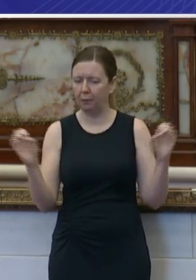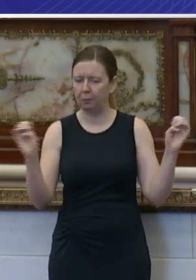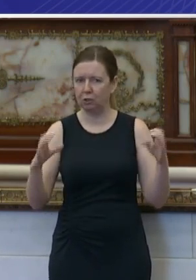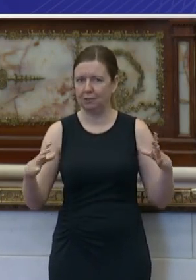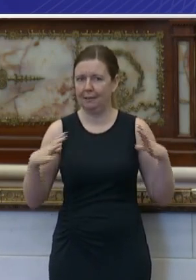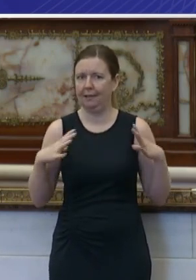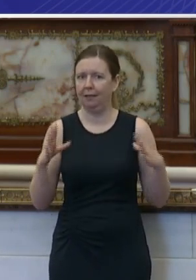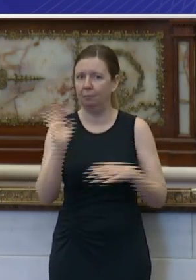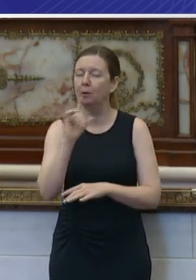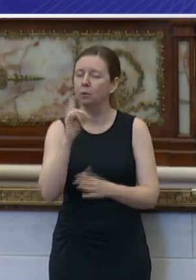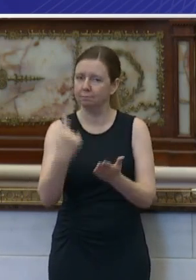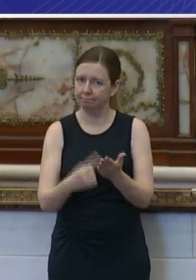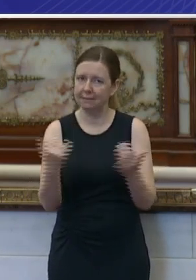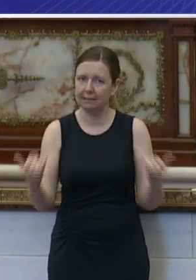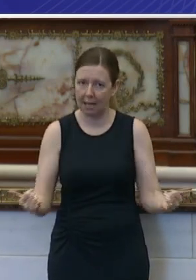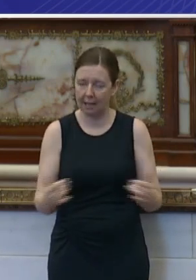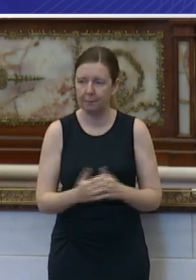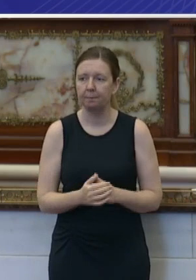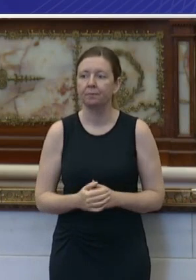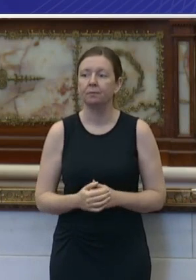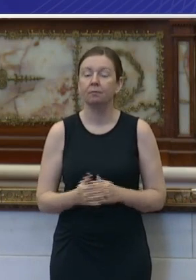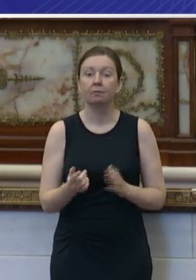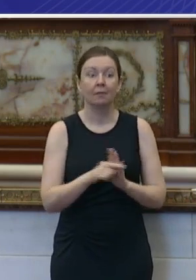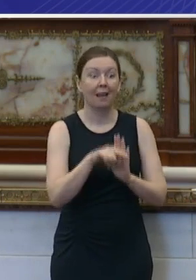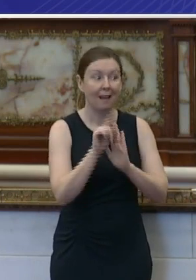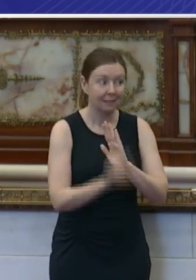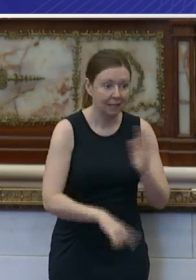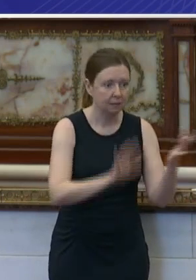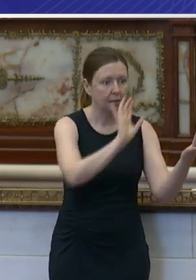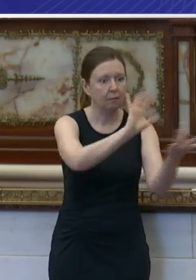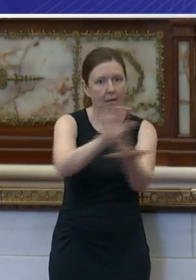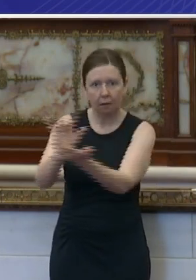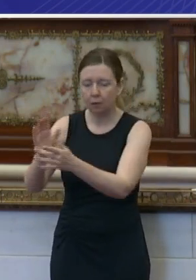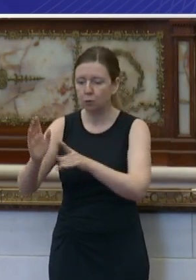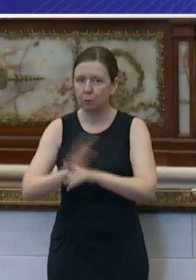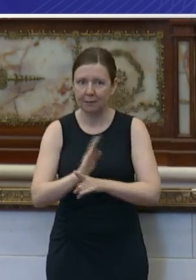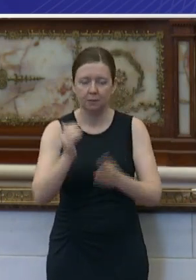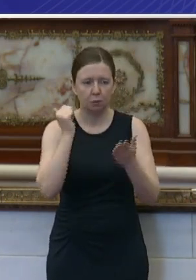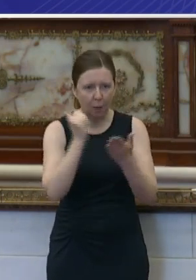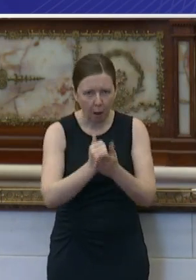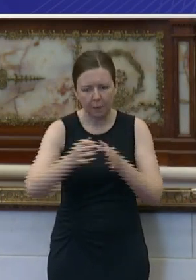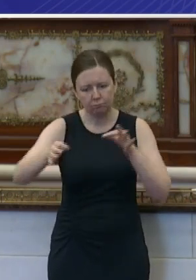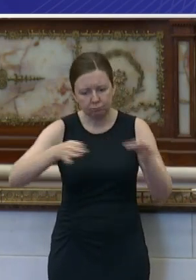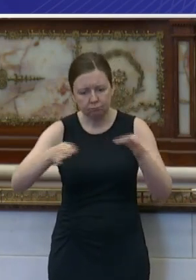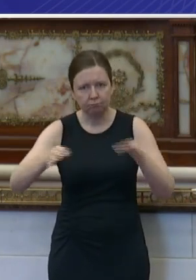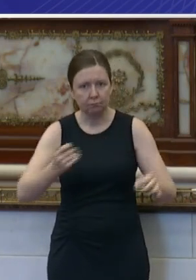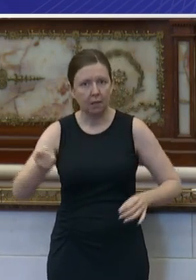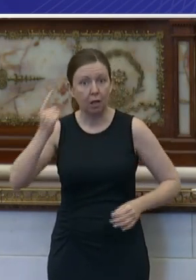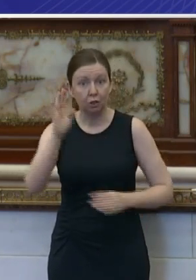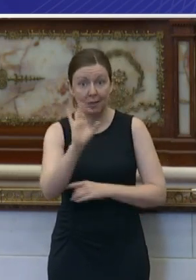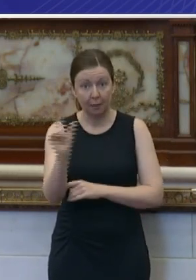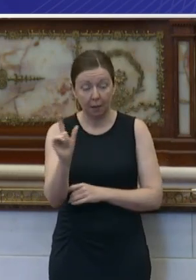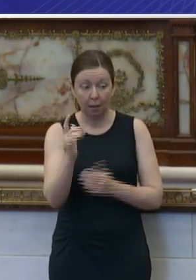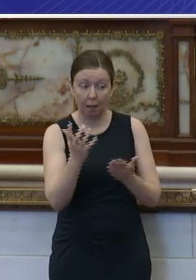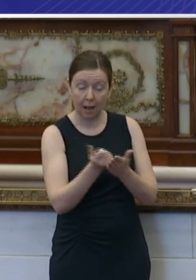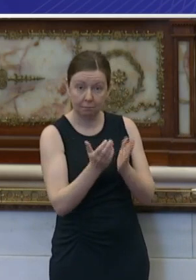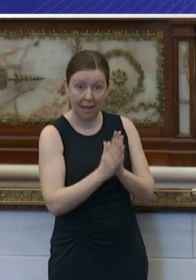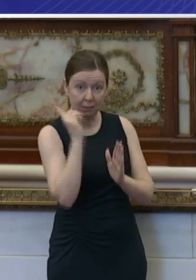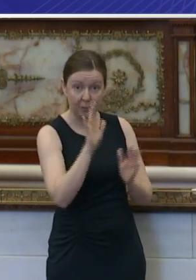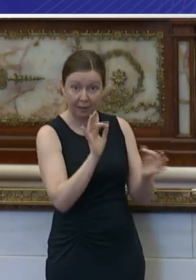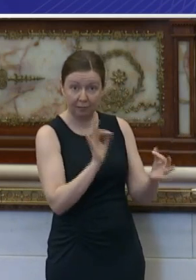we are discussing today. We did extensive outreach to businesses to walk them through this bill and receive feedback.